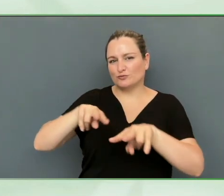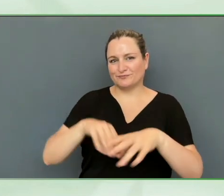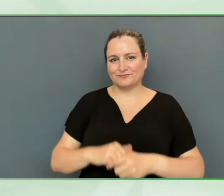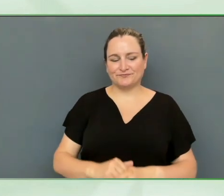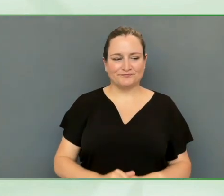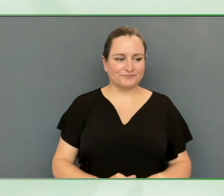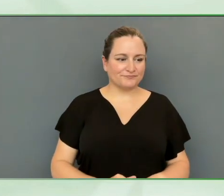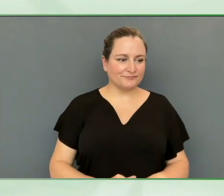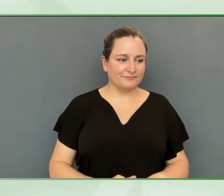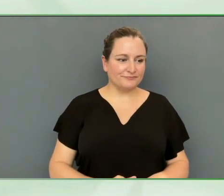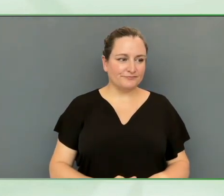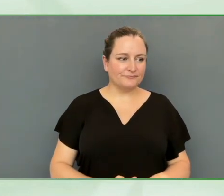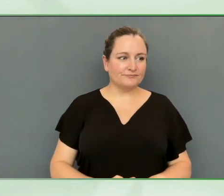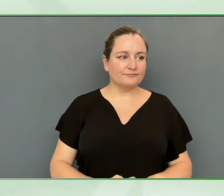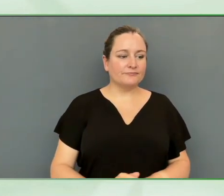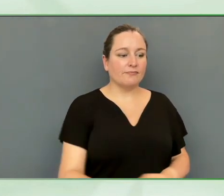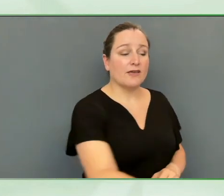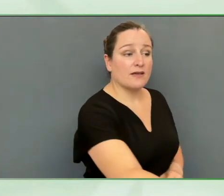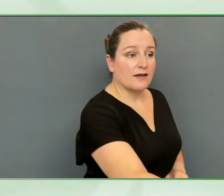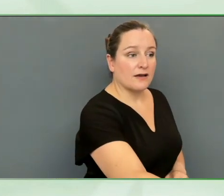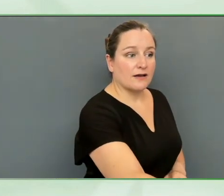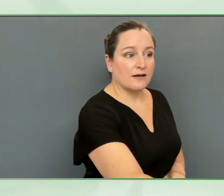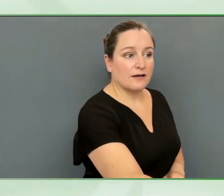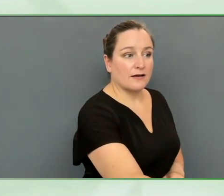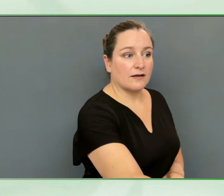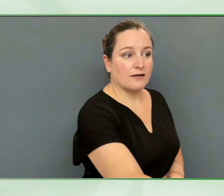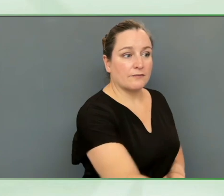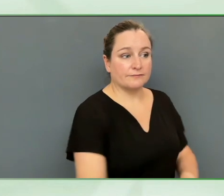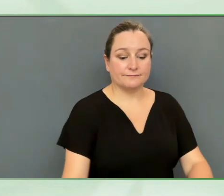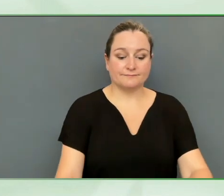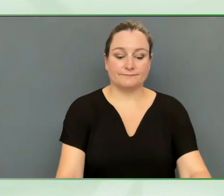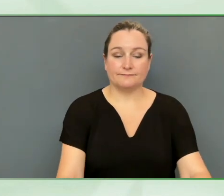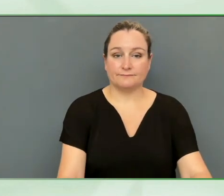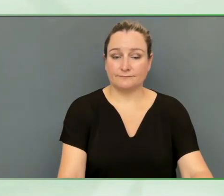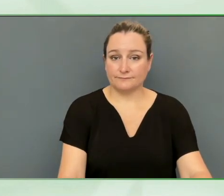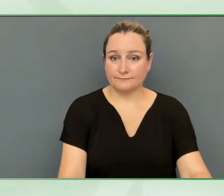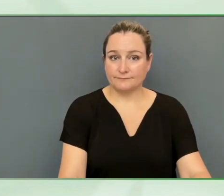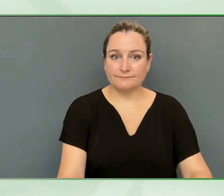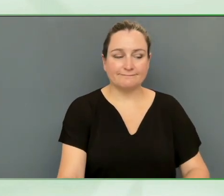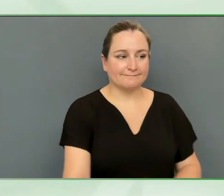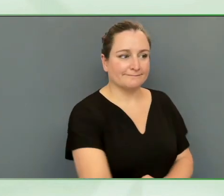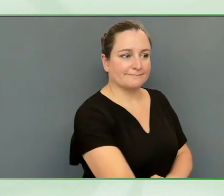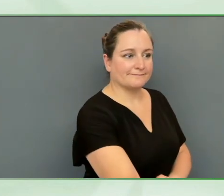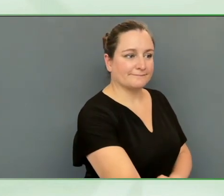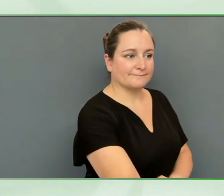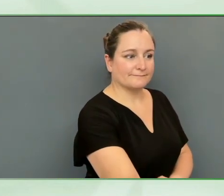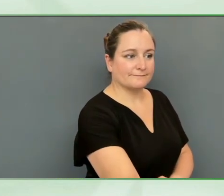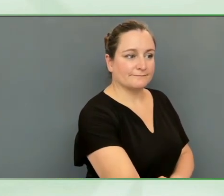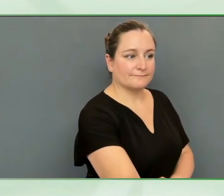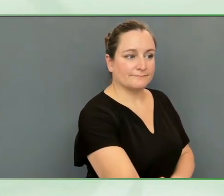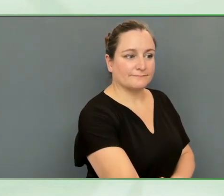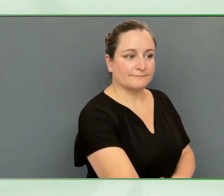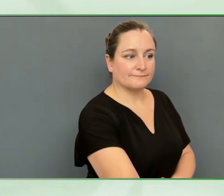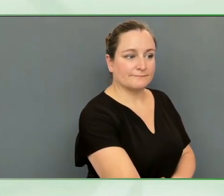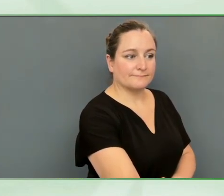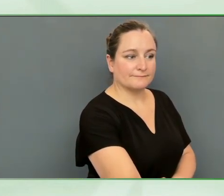we have 7 more minutes. I see Yeah. this countdown clock. Is there a chance as well, Sachin, yeah, to ask some questions to the audience, Yeah, to do a